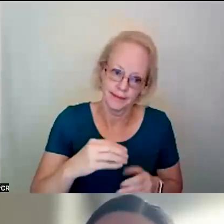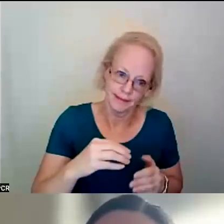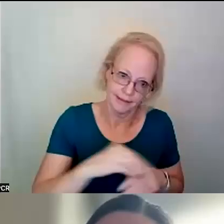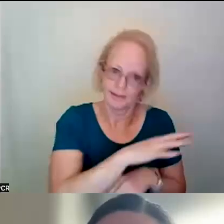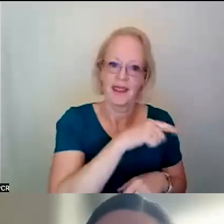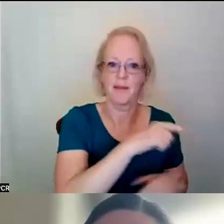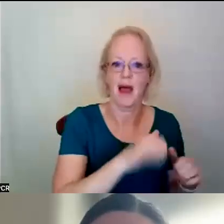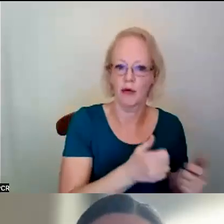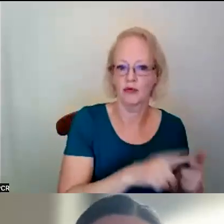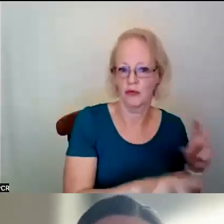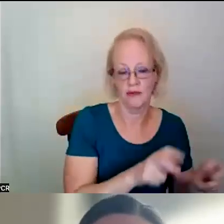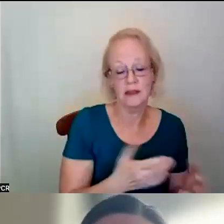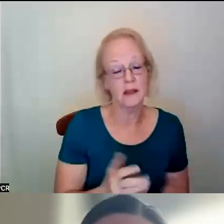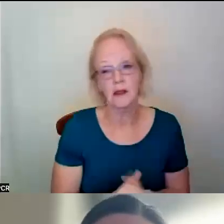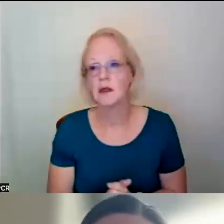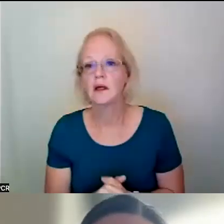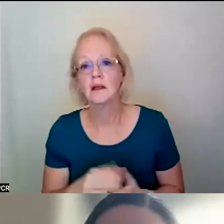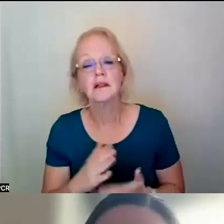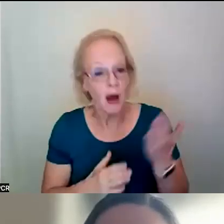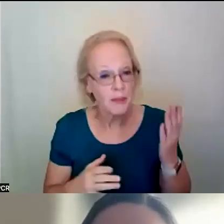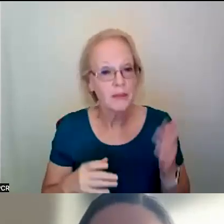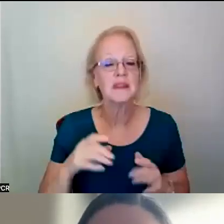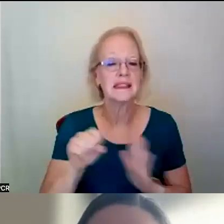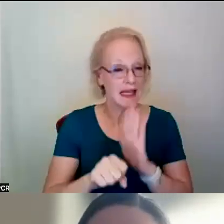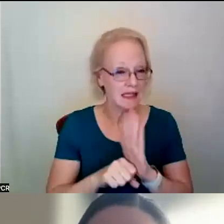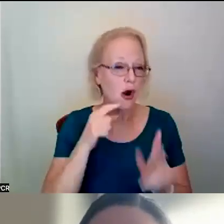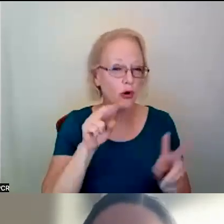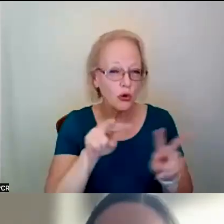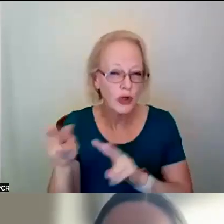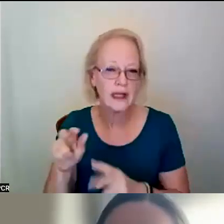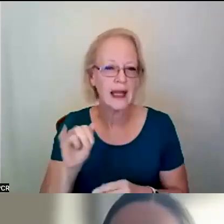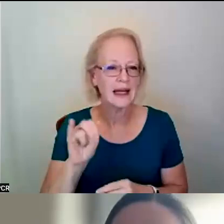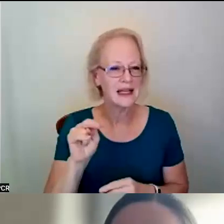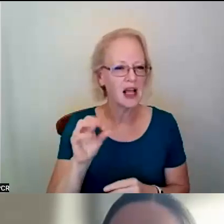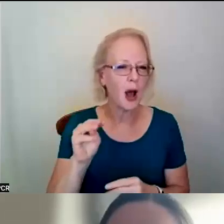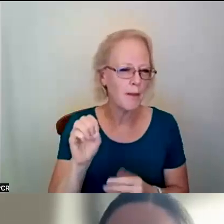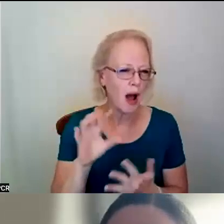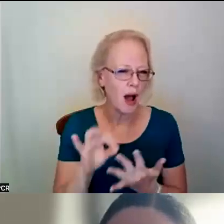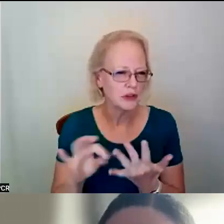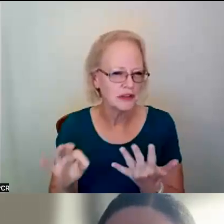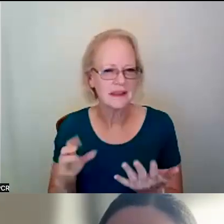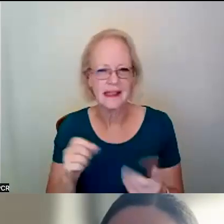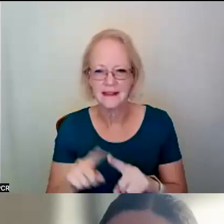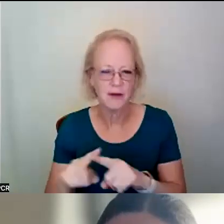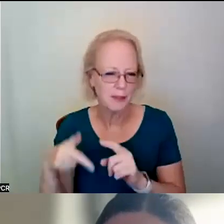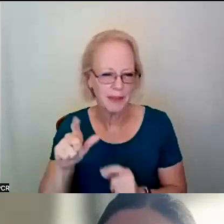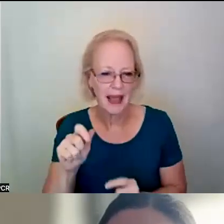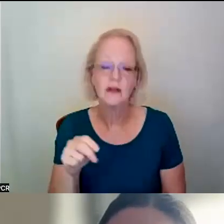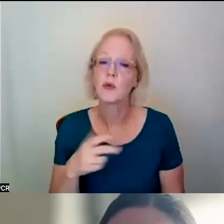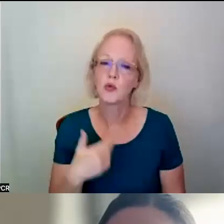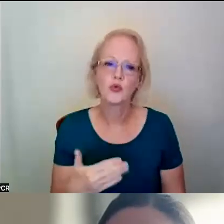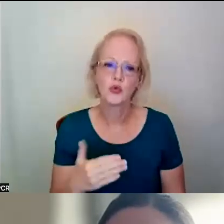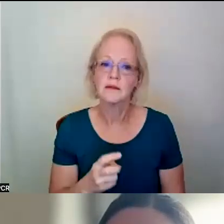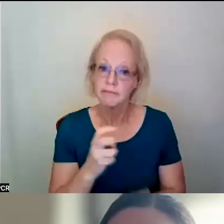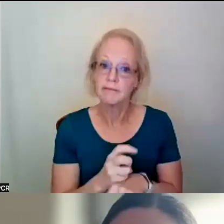are looking at offering directly income options, but it is a challenge. And as I said,